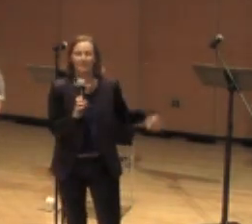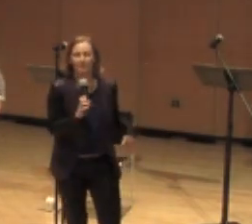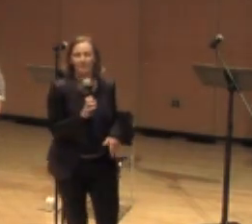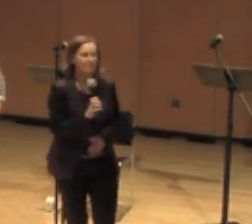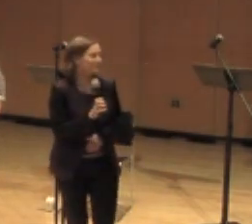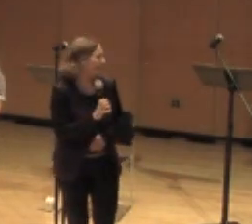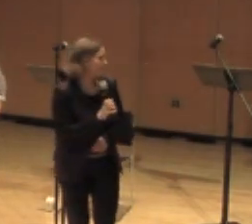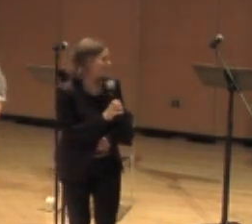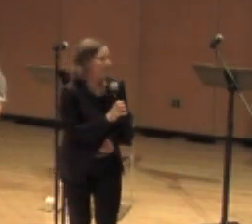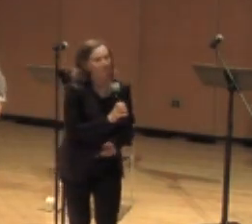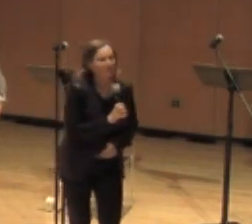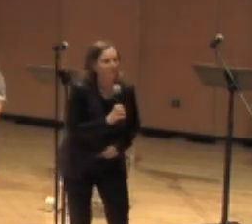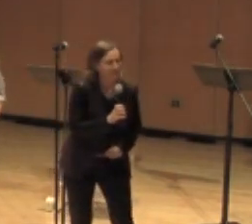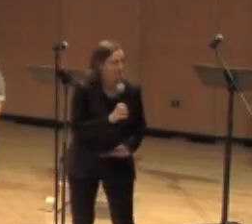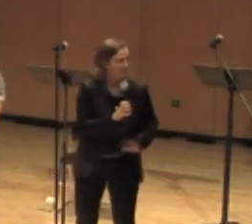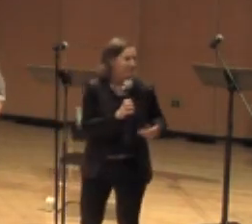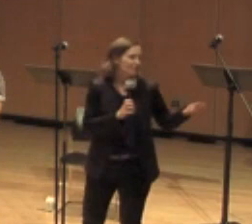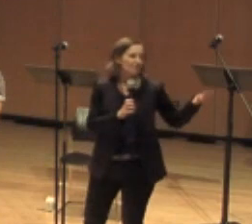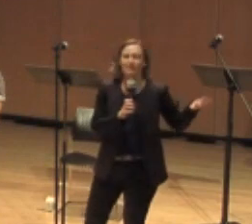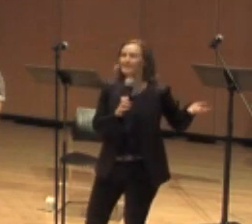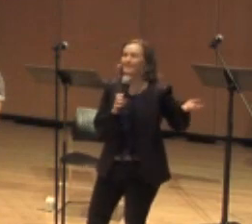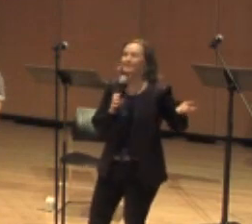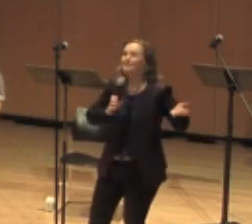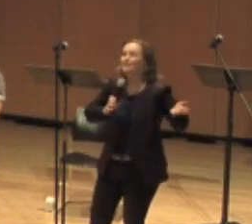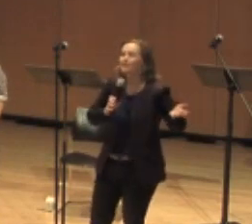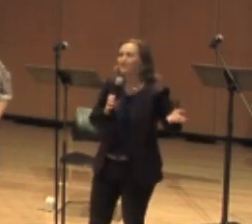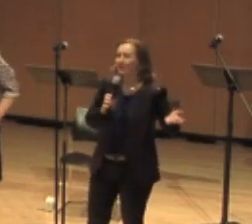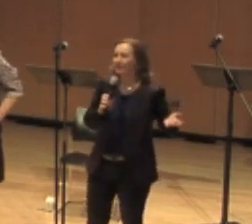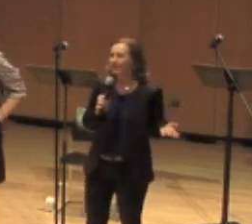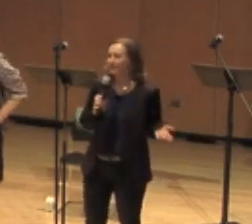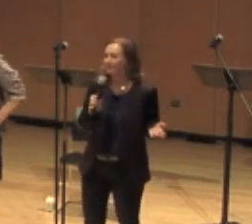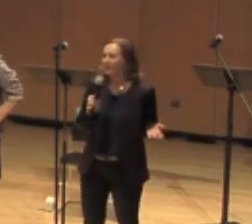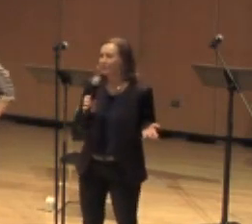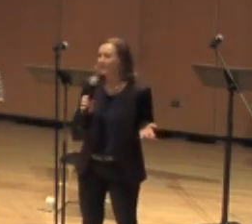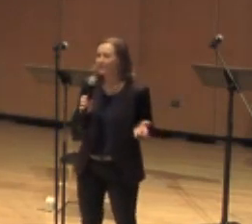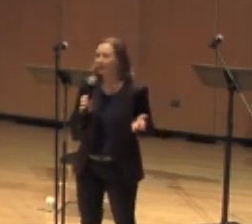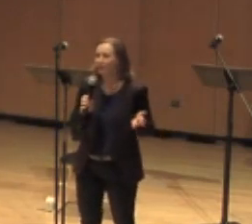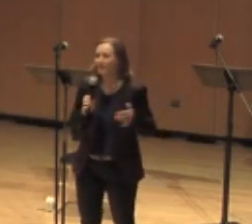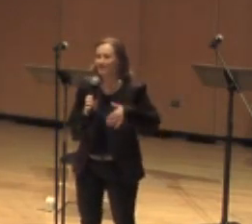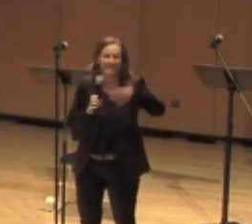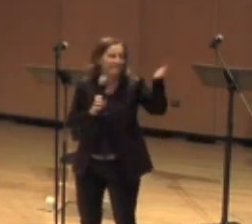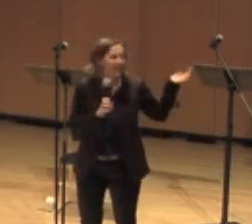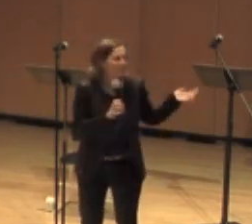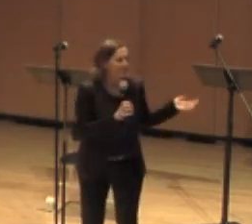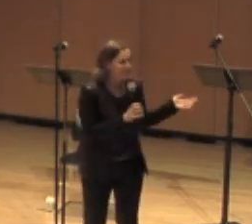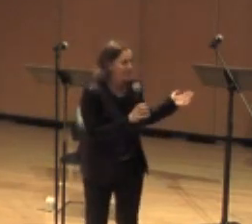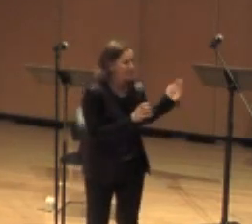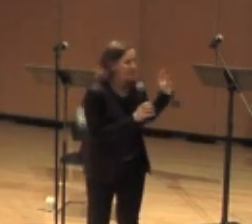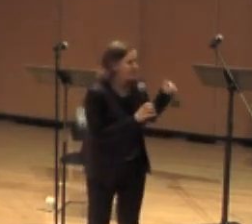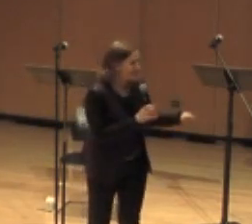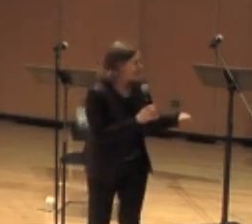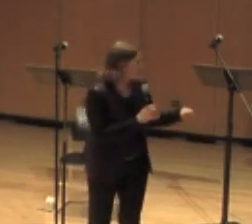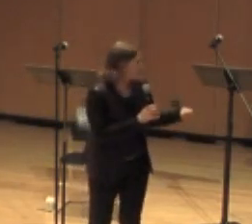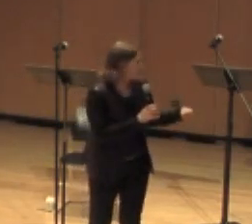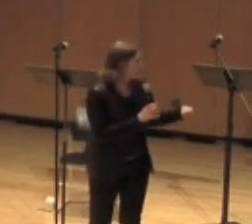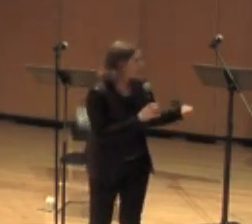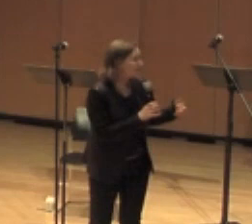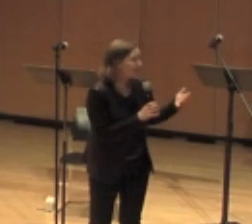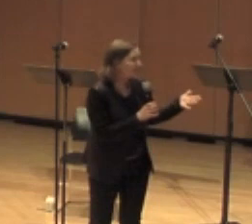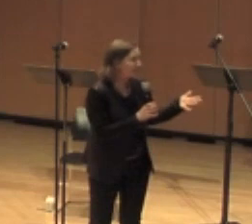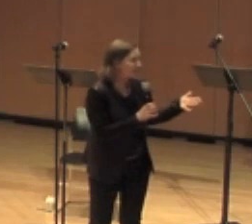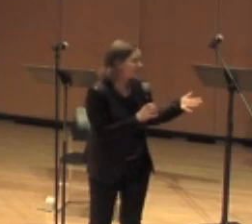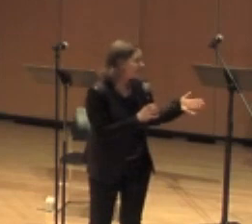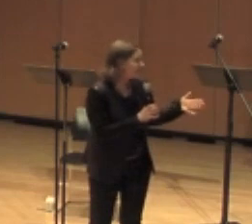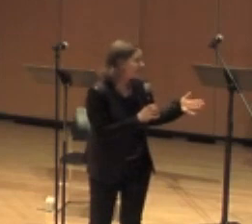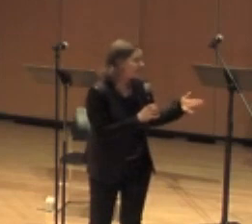person somebody was supposed to come and talk about it but she's sick so she's not here but we I'll just give that pluged that that is happening so